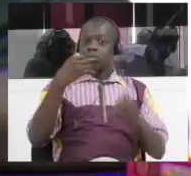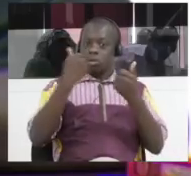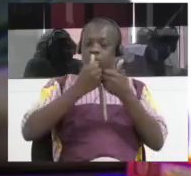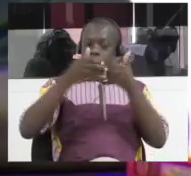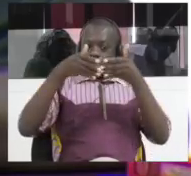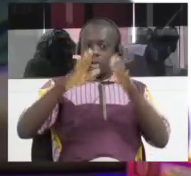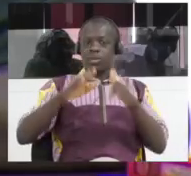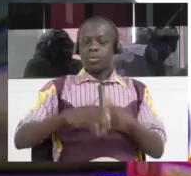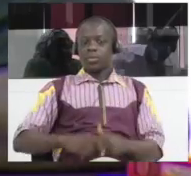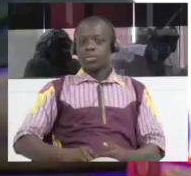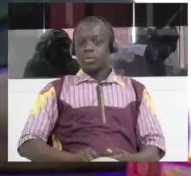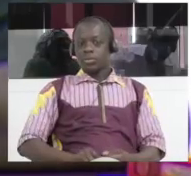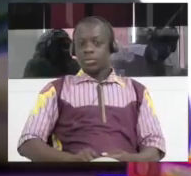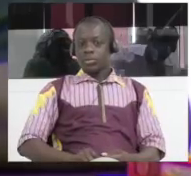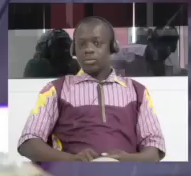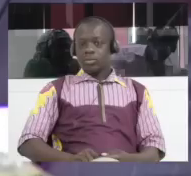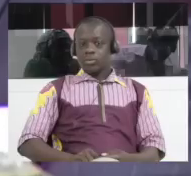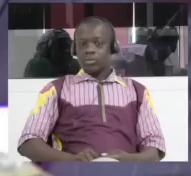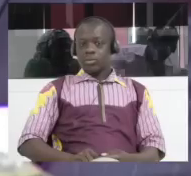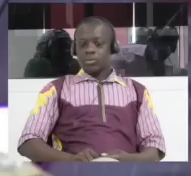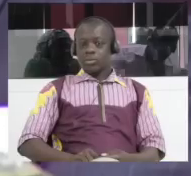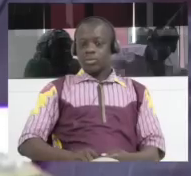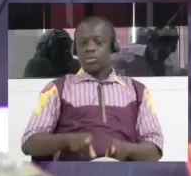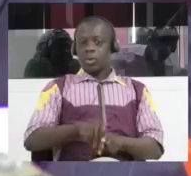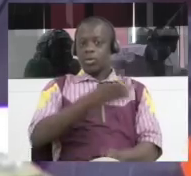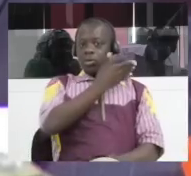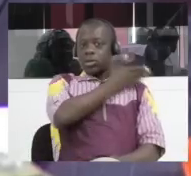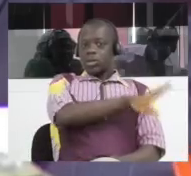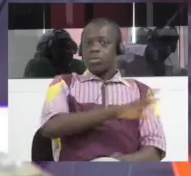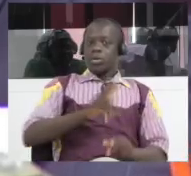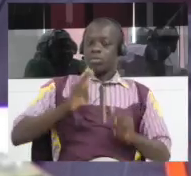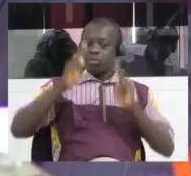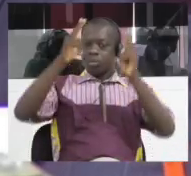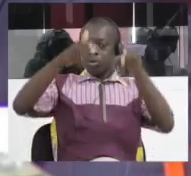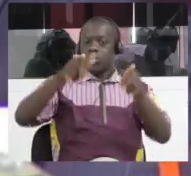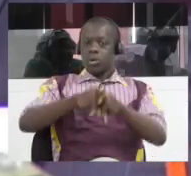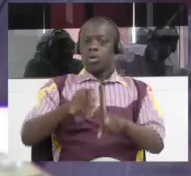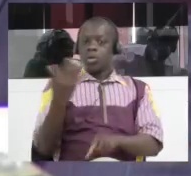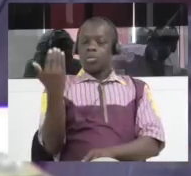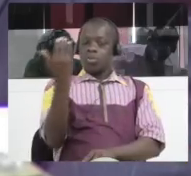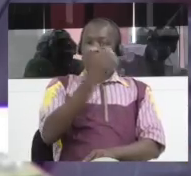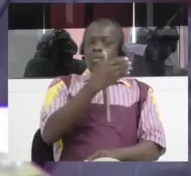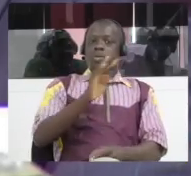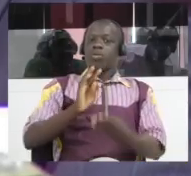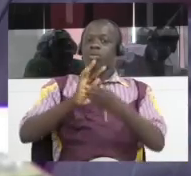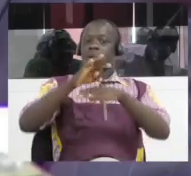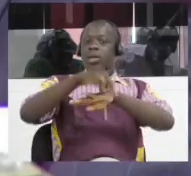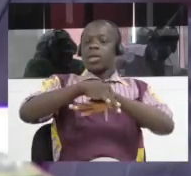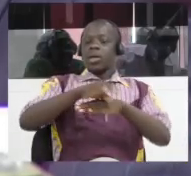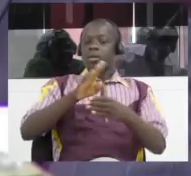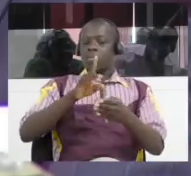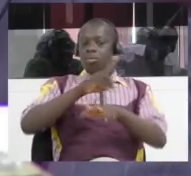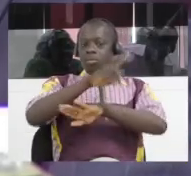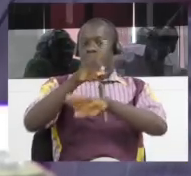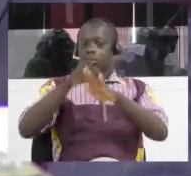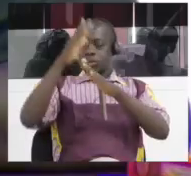battle order. And you left the bridge, and you said you headed to